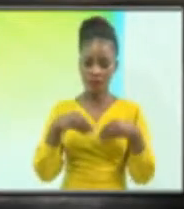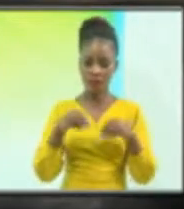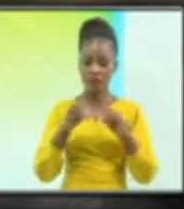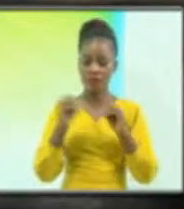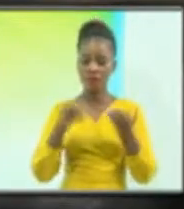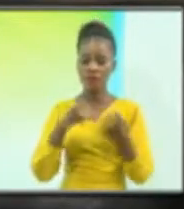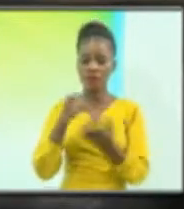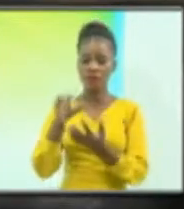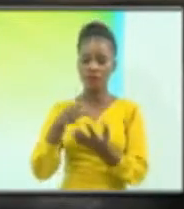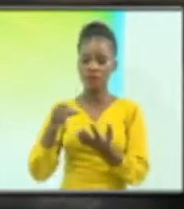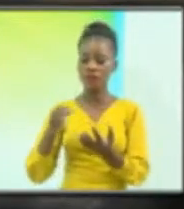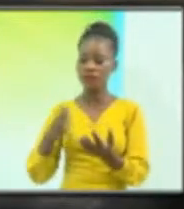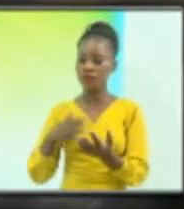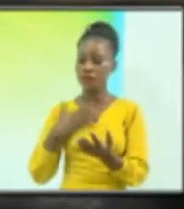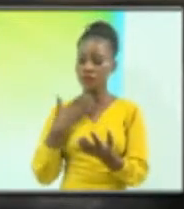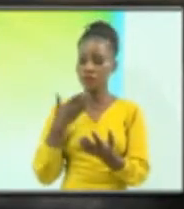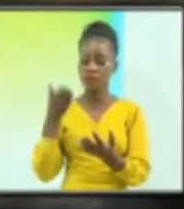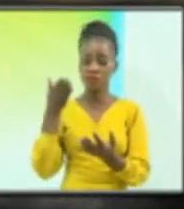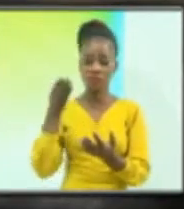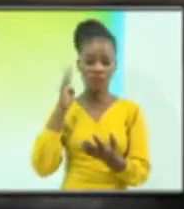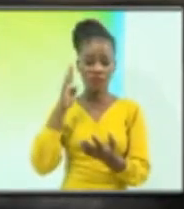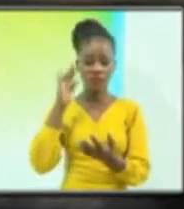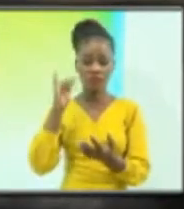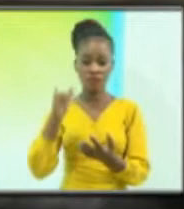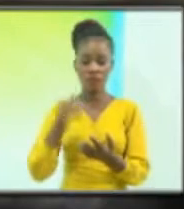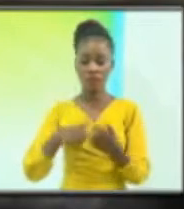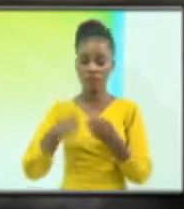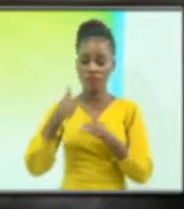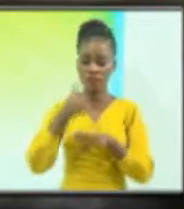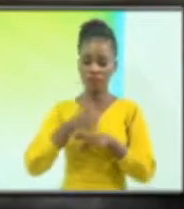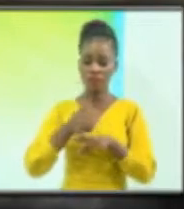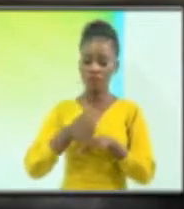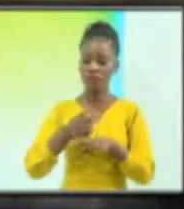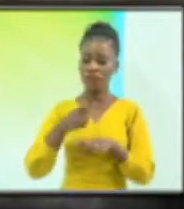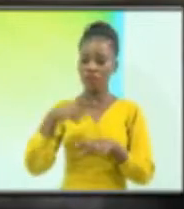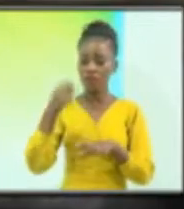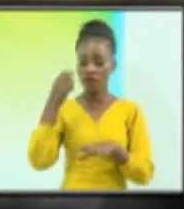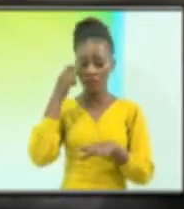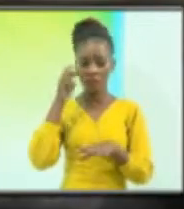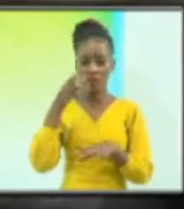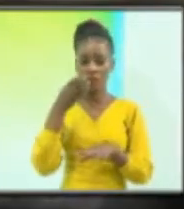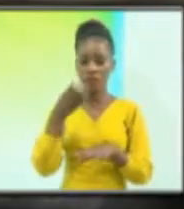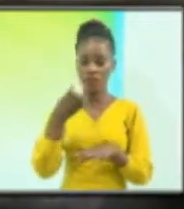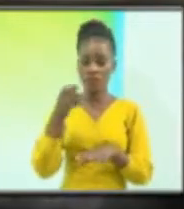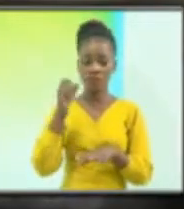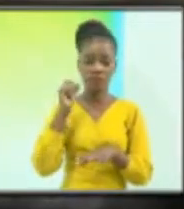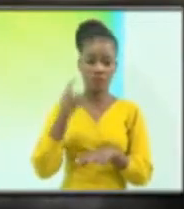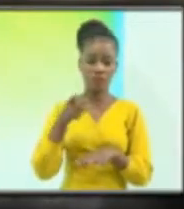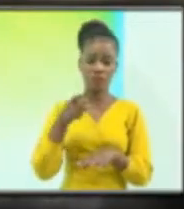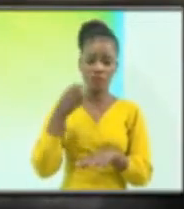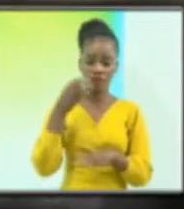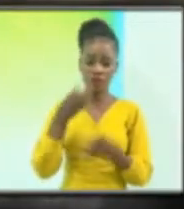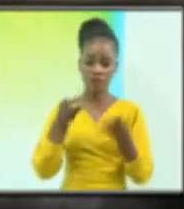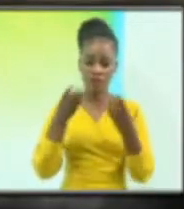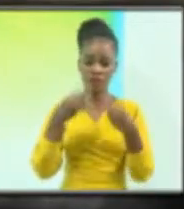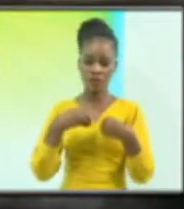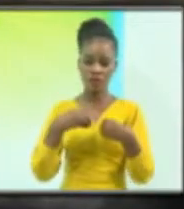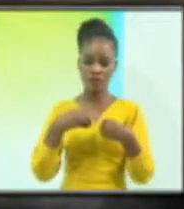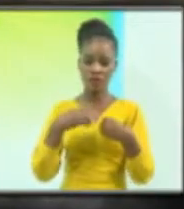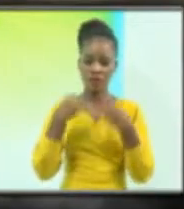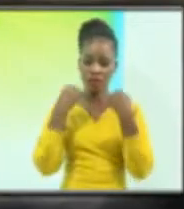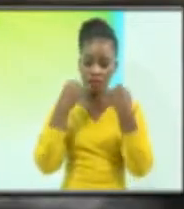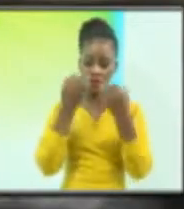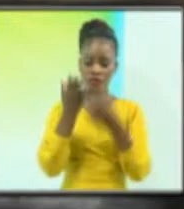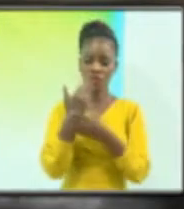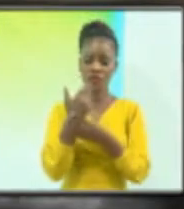collected by me. This money is collected by Uganda Revenue Authority. We even don't see money here. Sure. For us, we just deal with documents and papers.